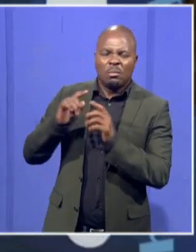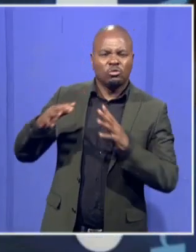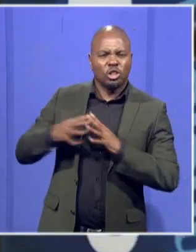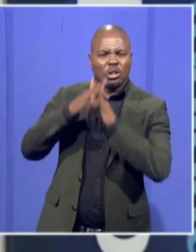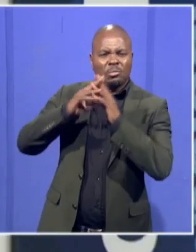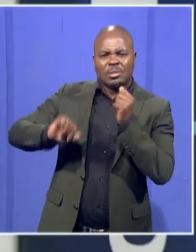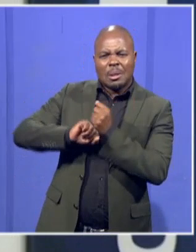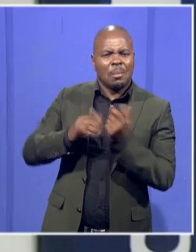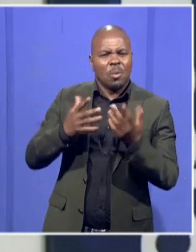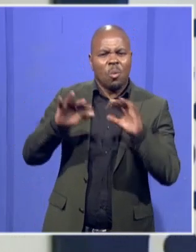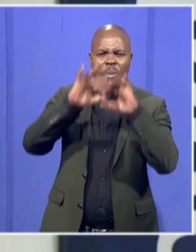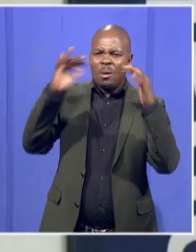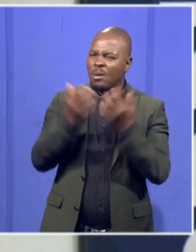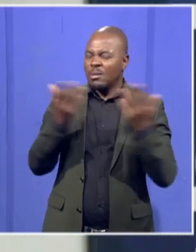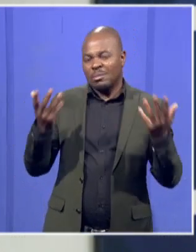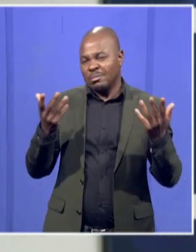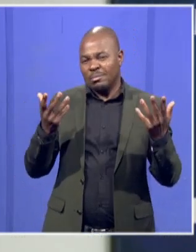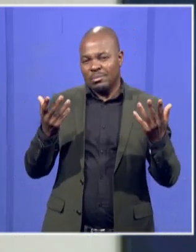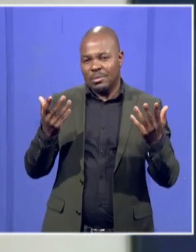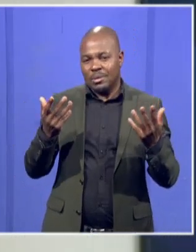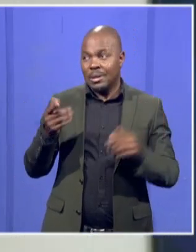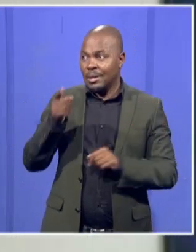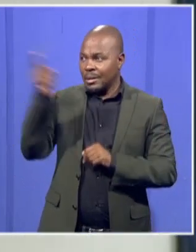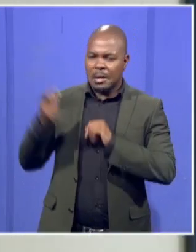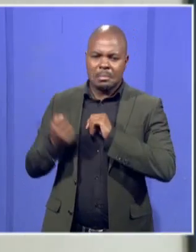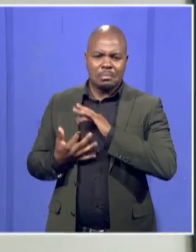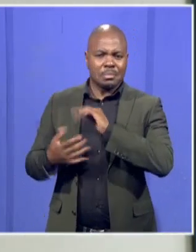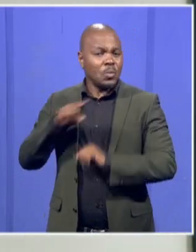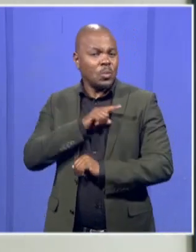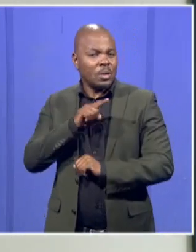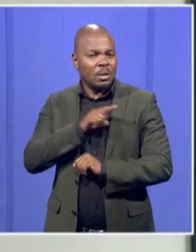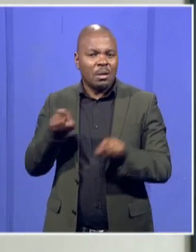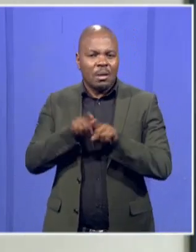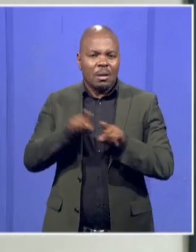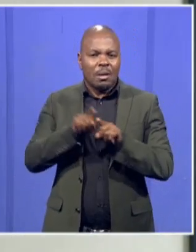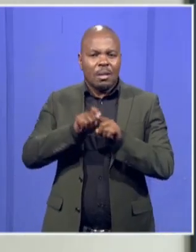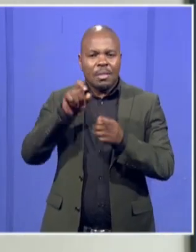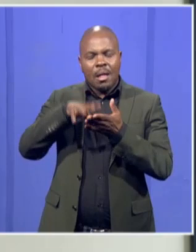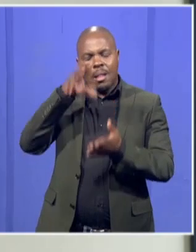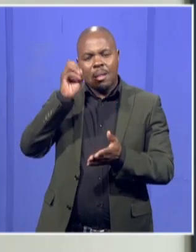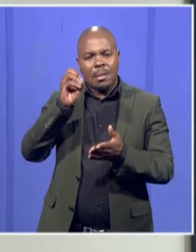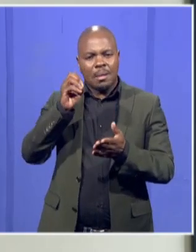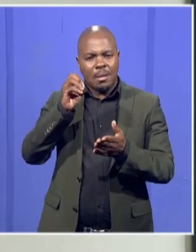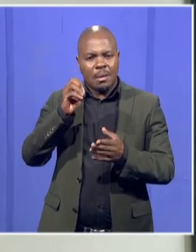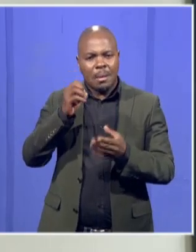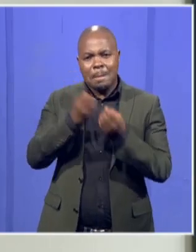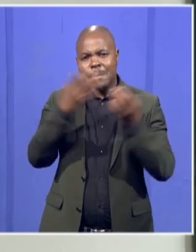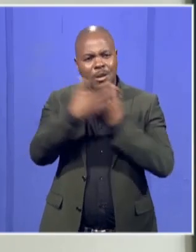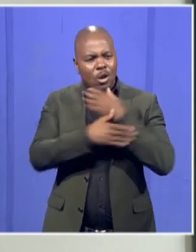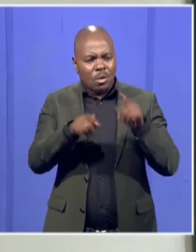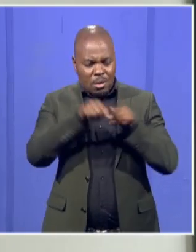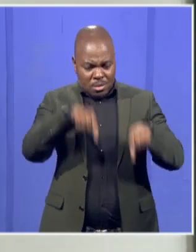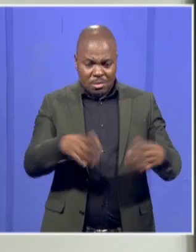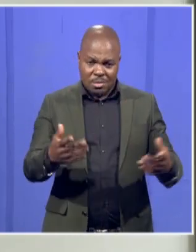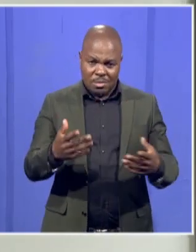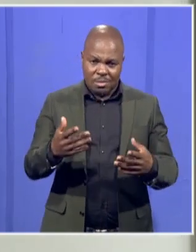world. I think what inspired them is to actually, like, the lessons that they saw. And many countries, like here, there were